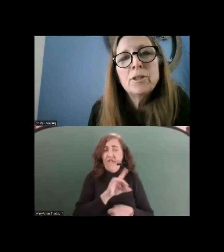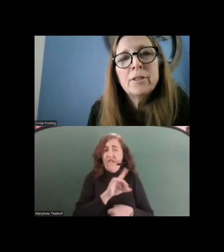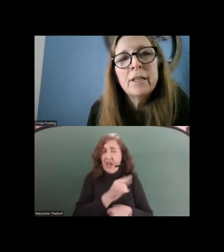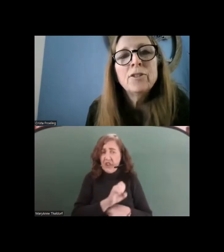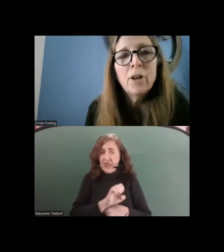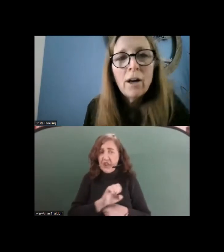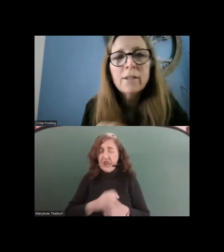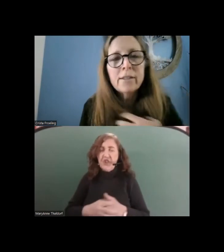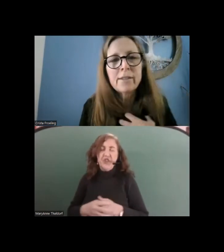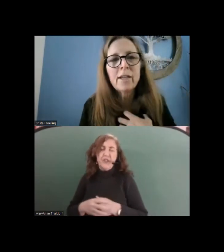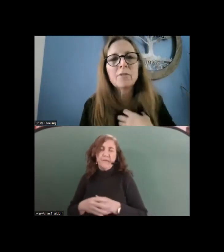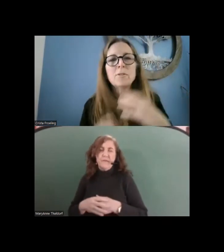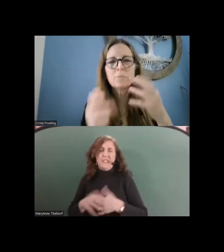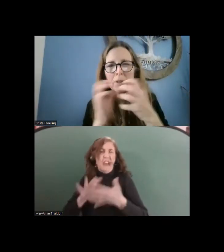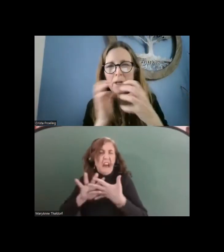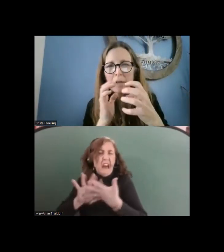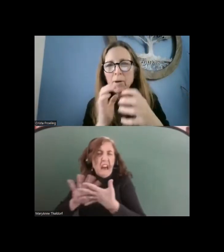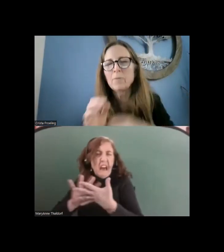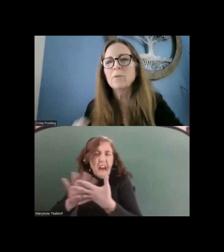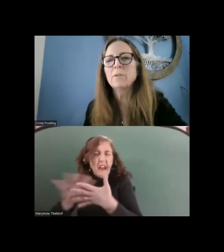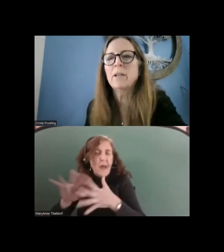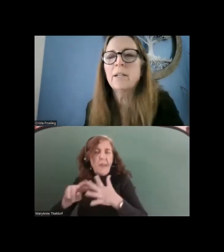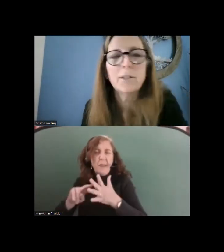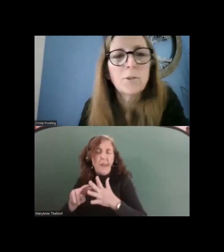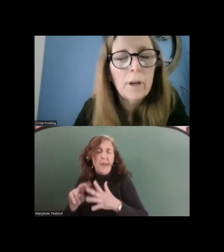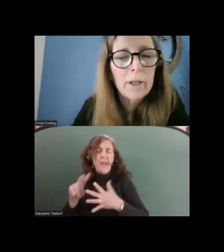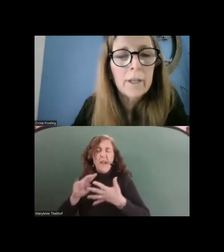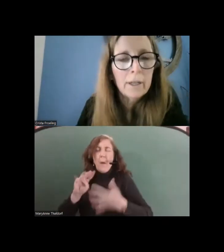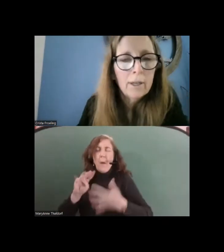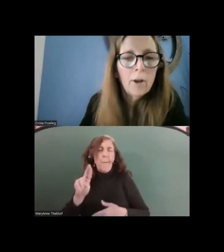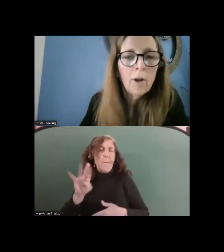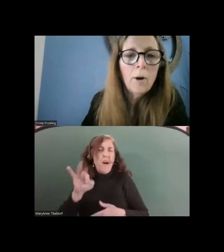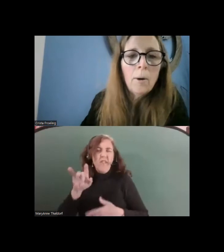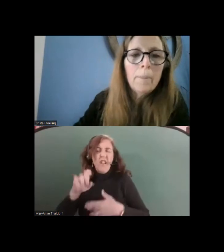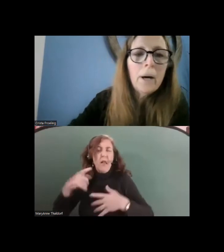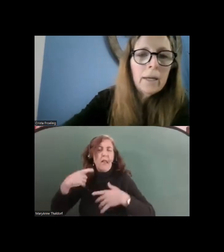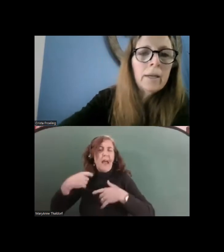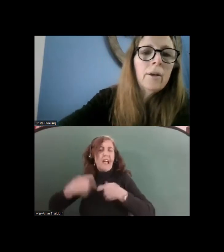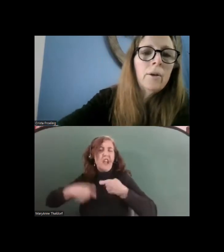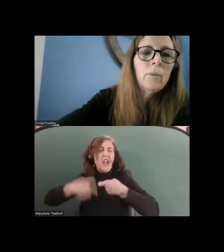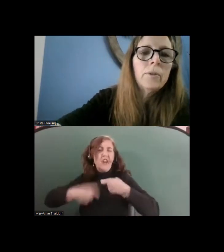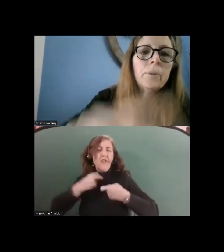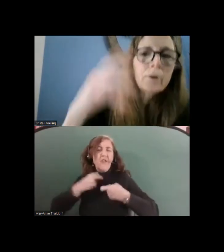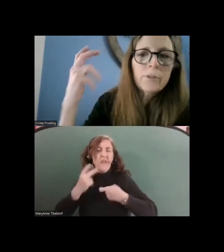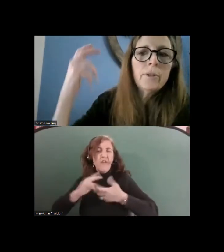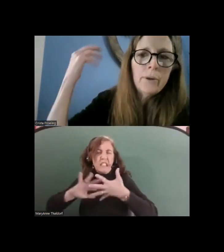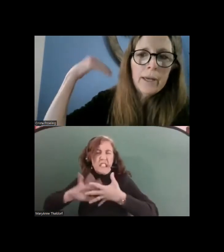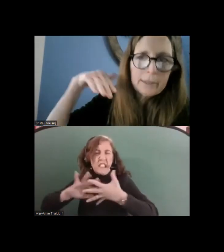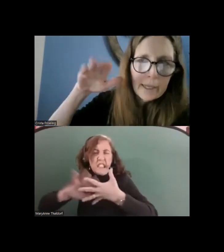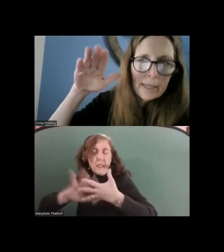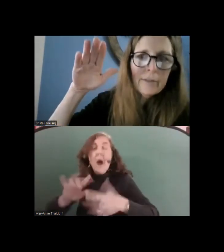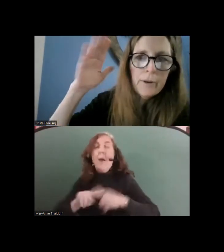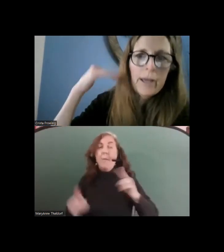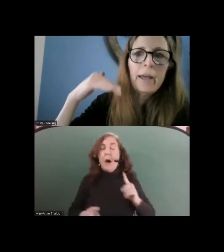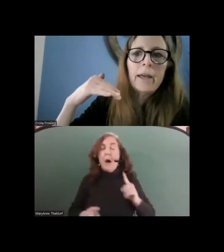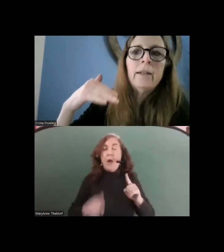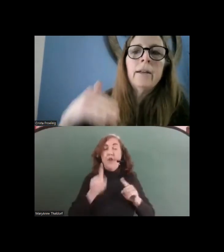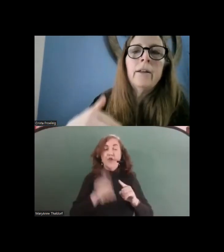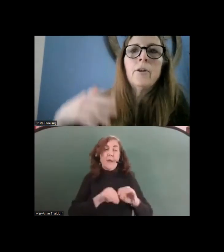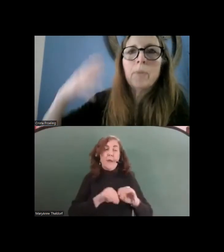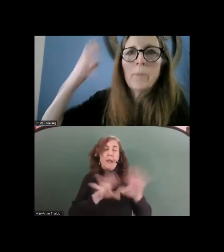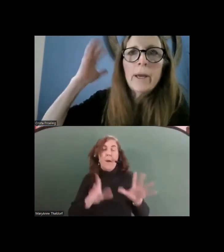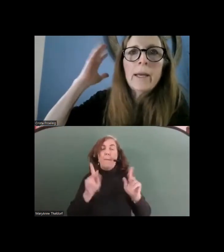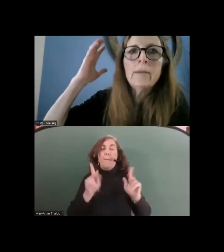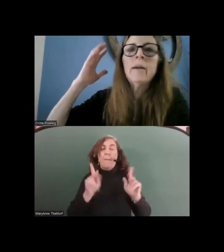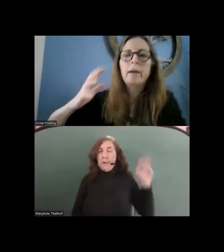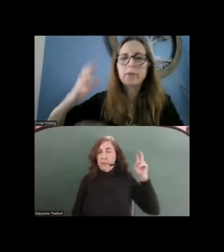it's just, to us, it sounds kind of muffled and electronic, but with a person who has that in their head,